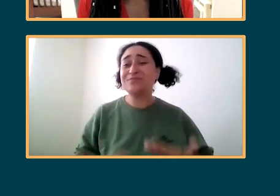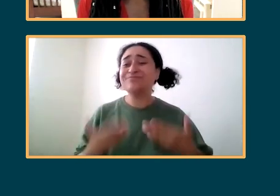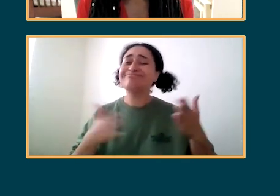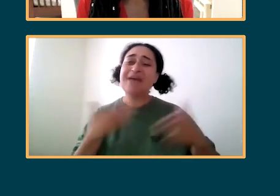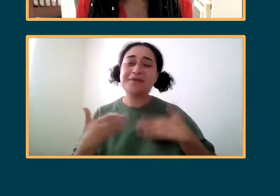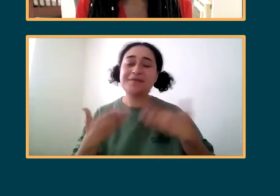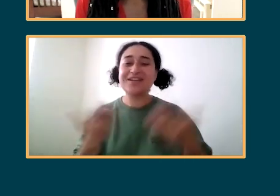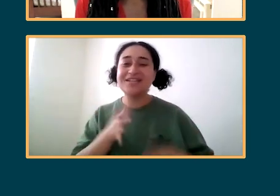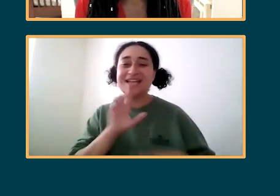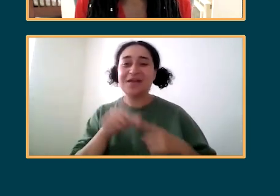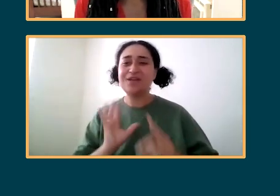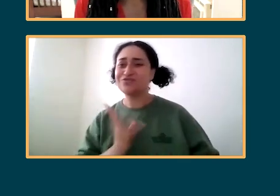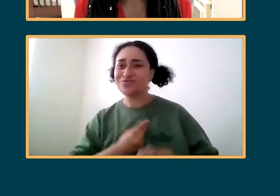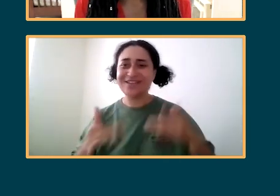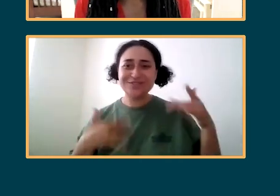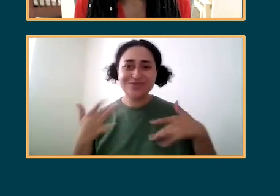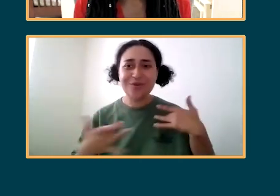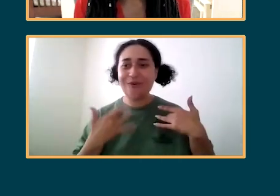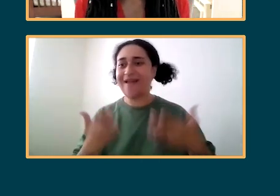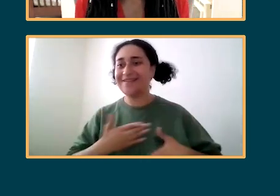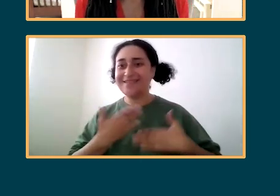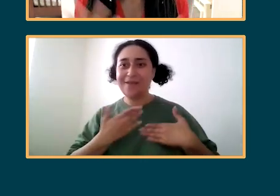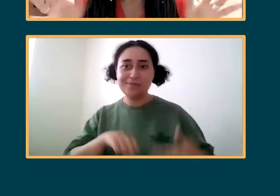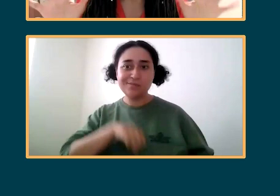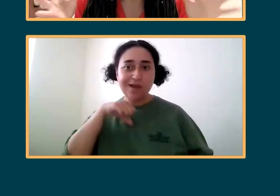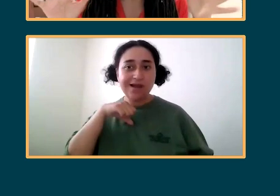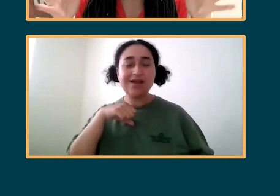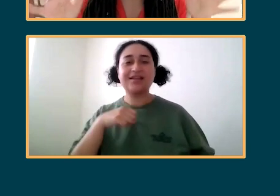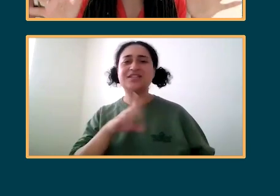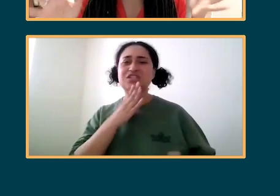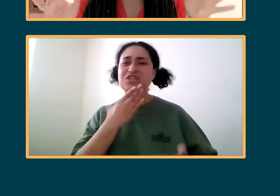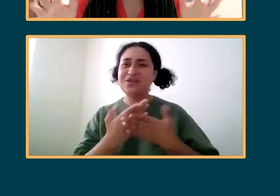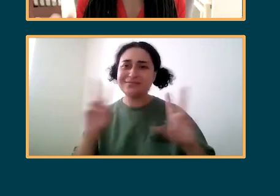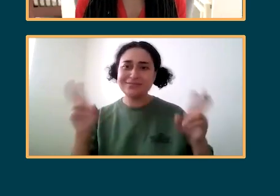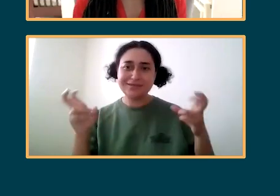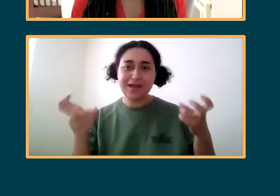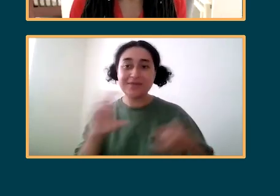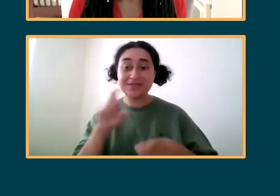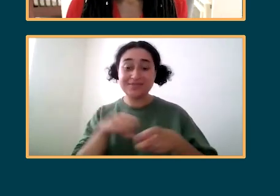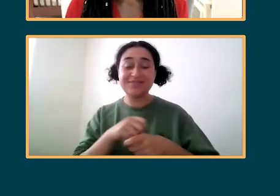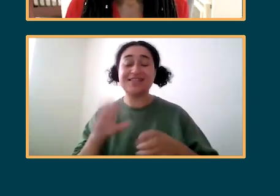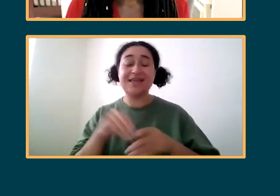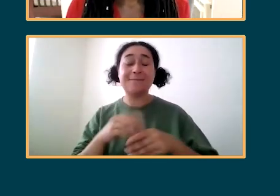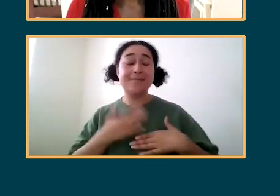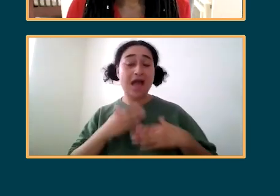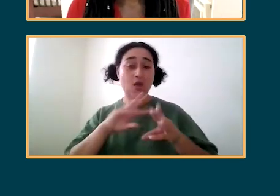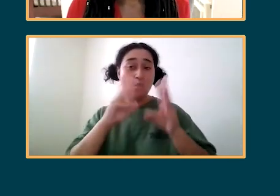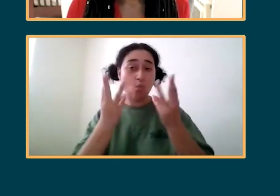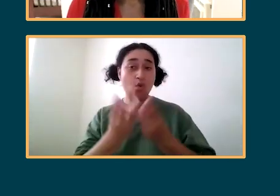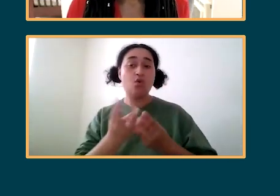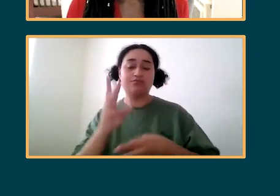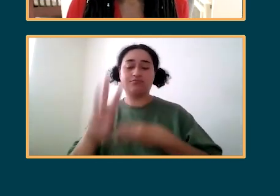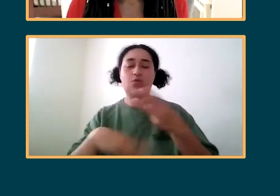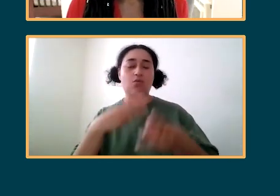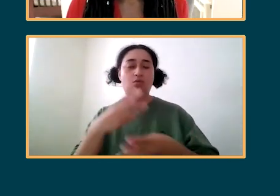be here and talk about Trans Joy. Happy Pride, everyone. And this is such a good topic, especially in my world of autism and how much